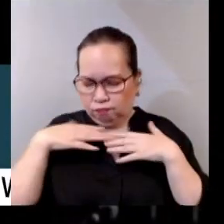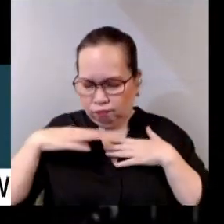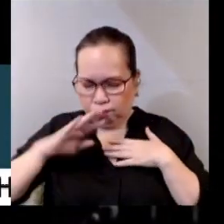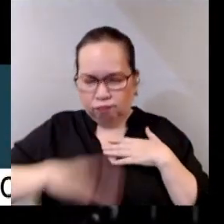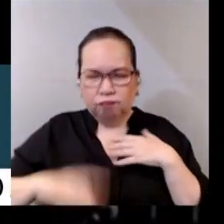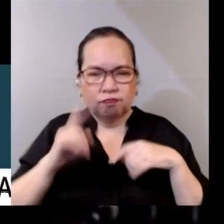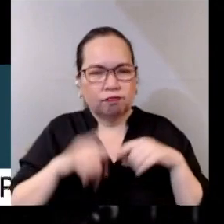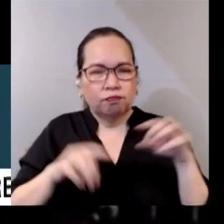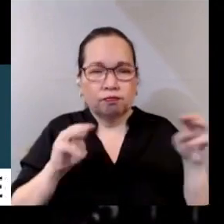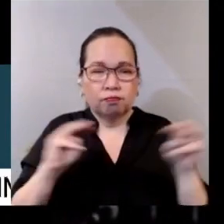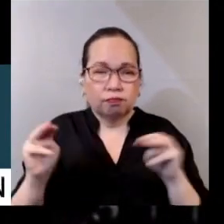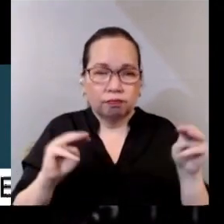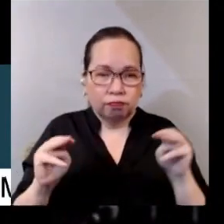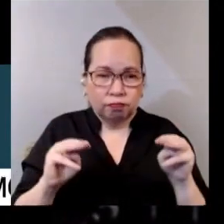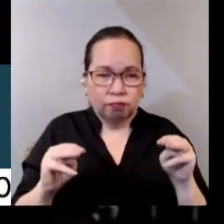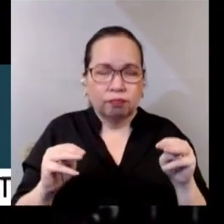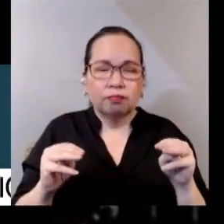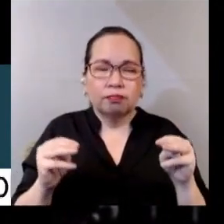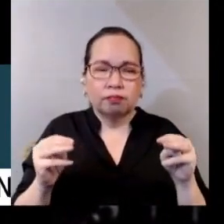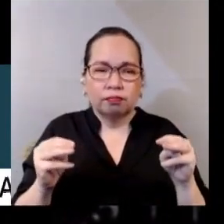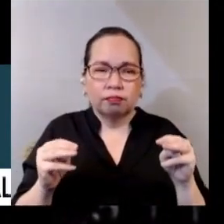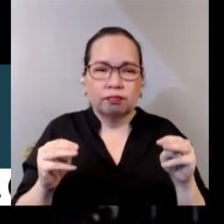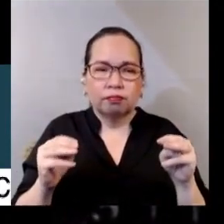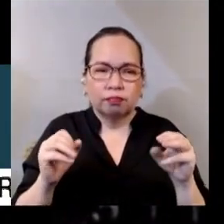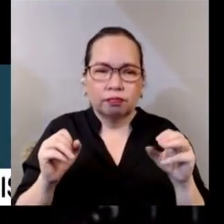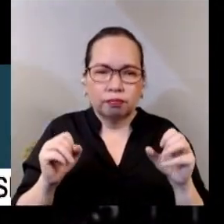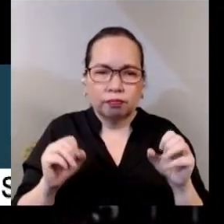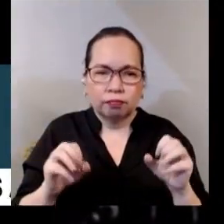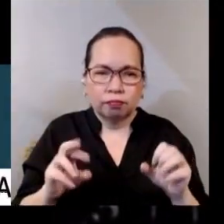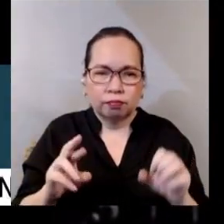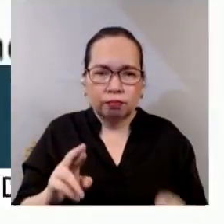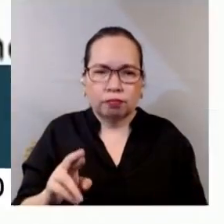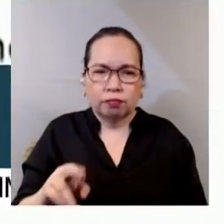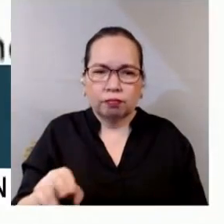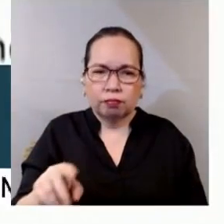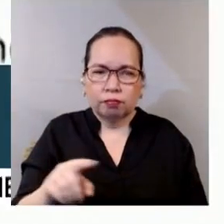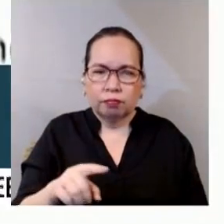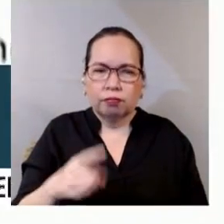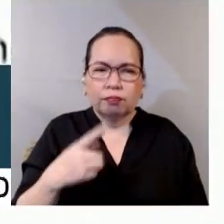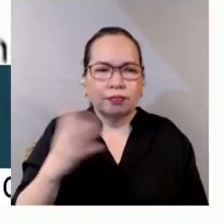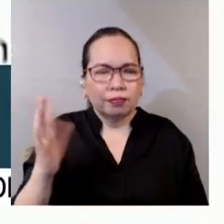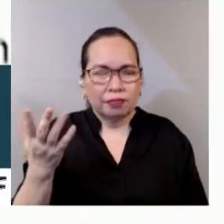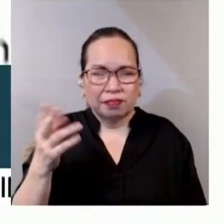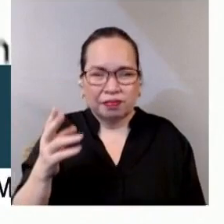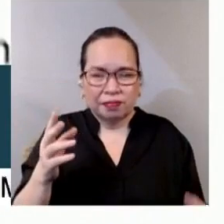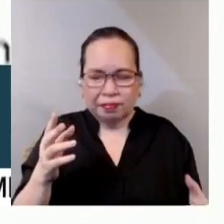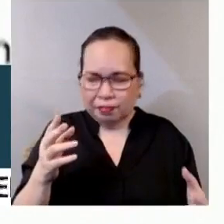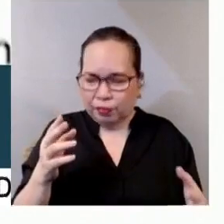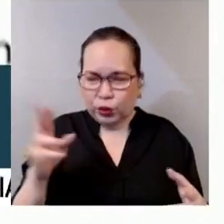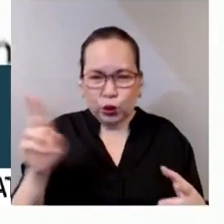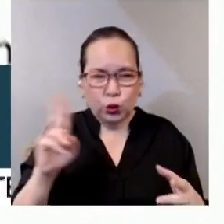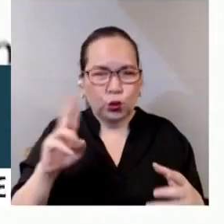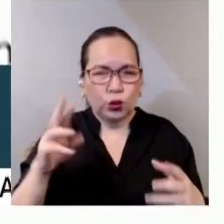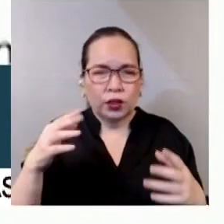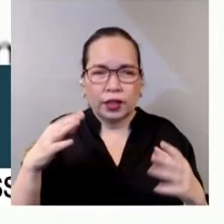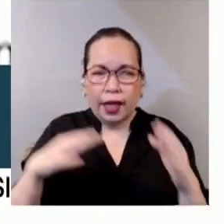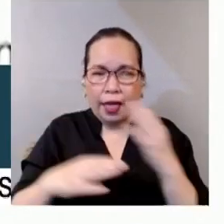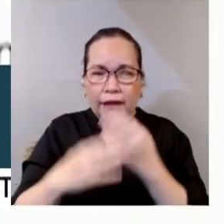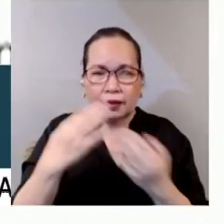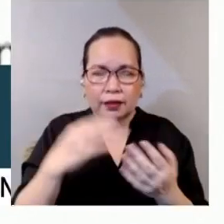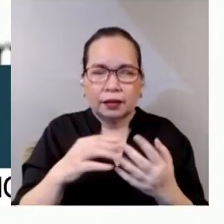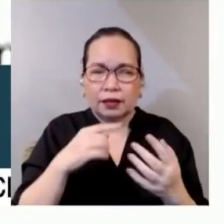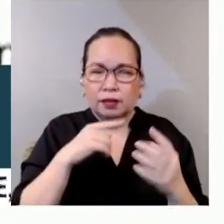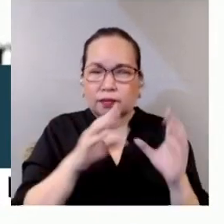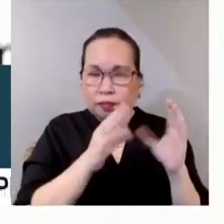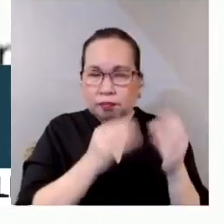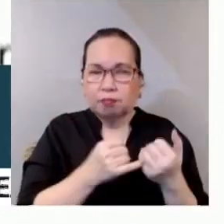to operate their phone faster than someone who has working hands. In May, the company said it had received clearance from the